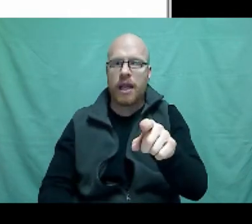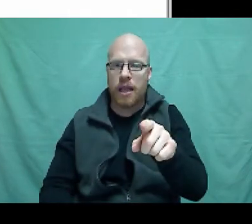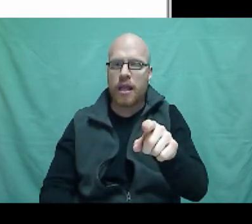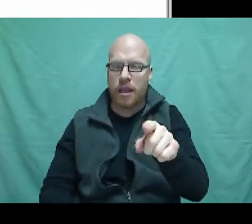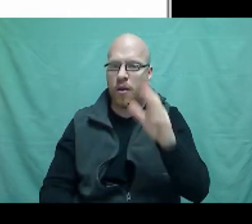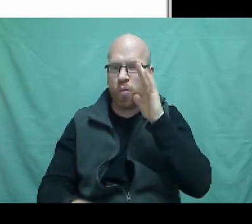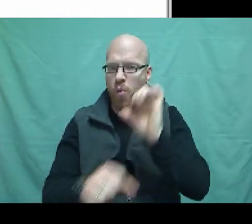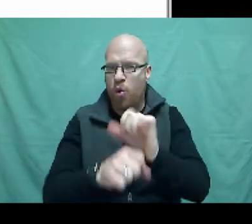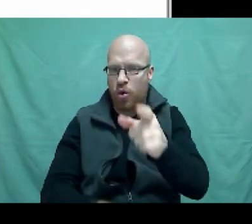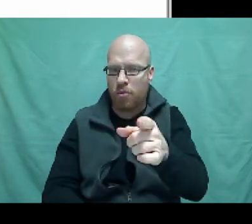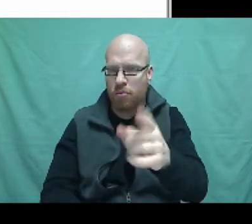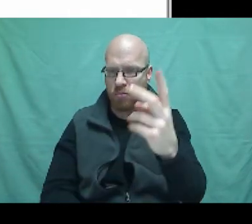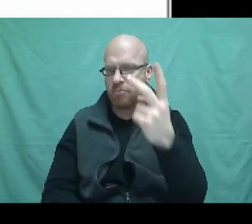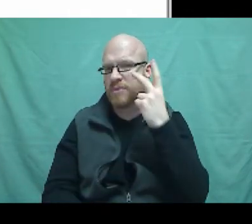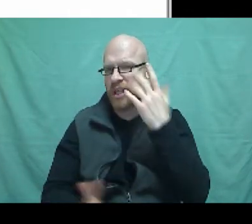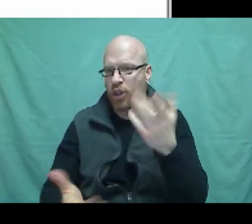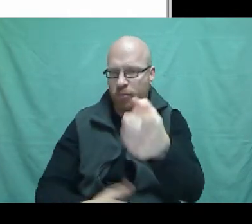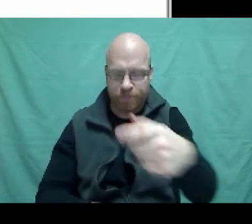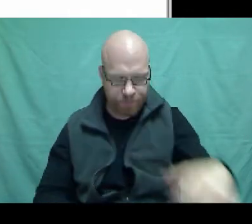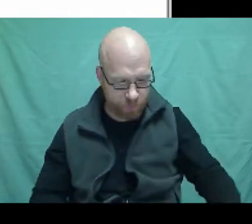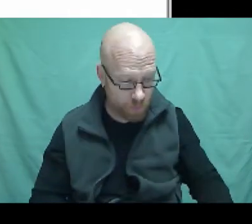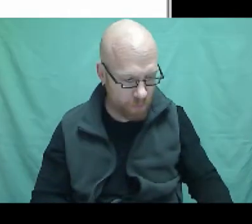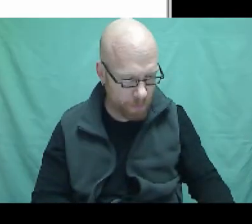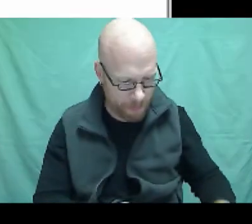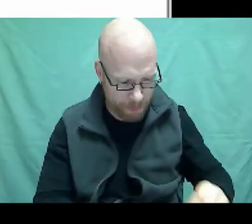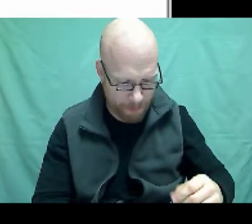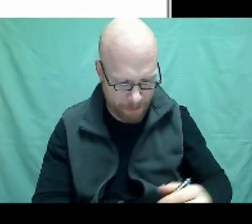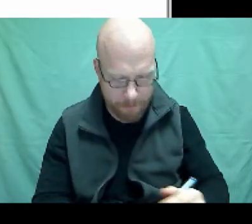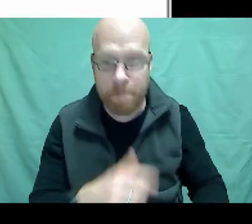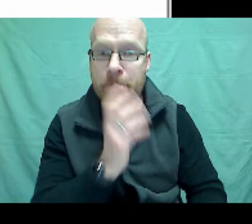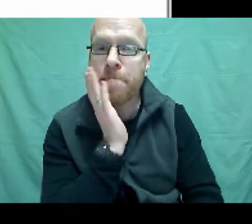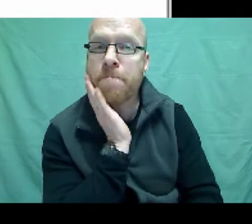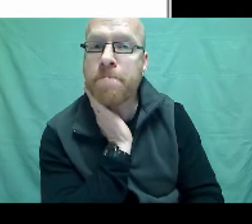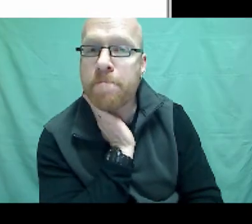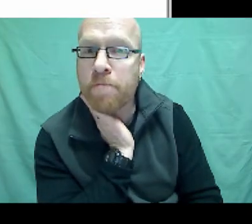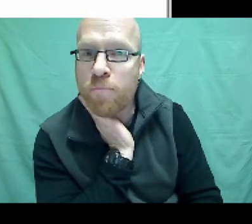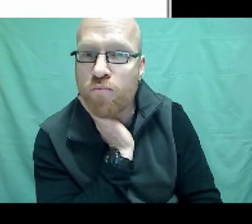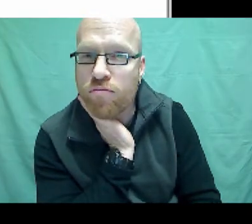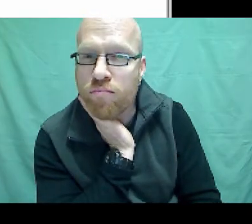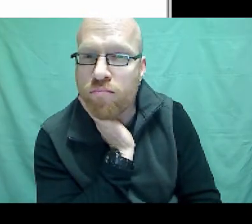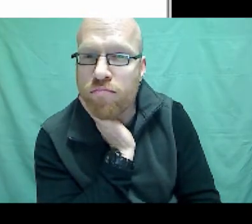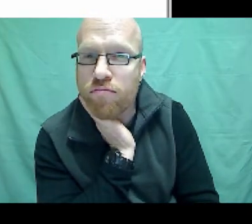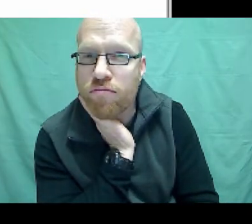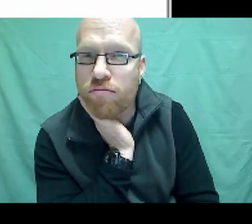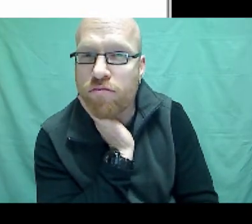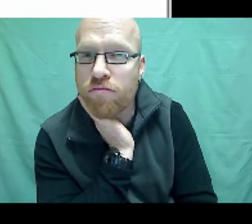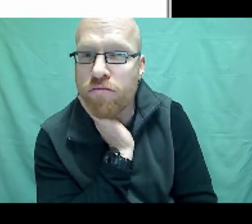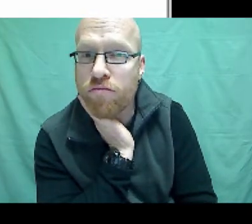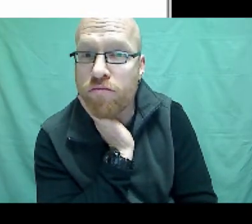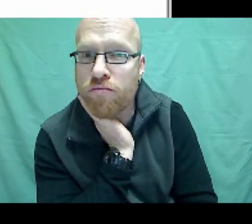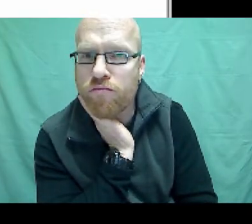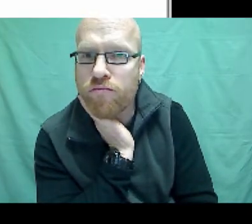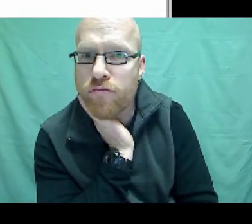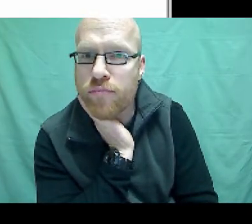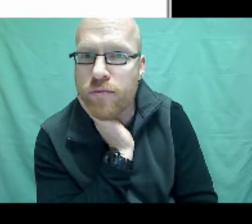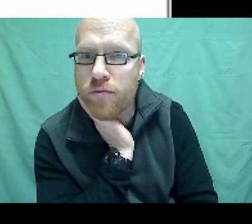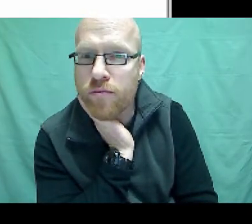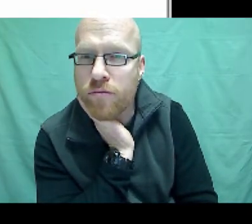If we have the whole fraction raised to a negative power, the whole fraction does flip. You take the reciprocal of that.